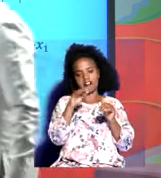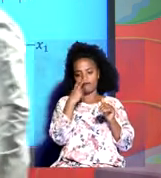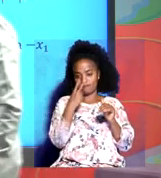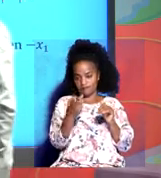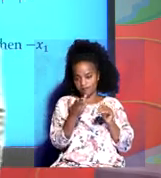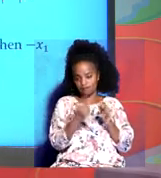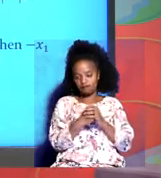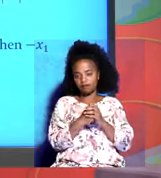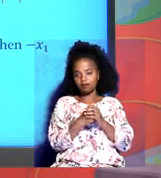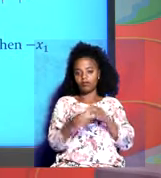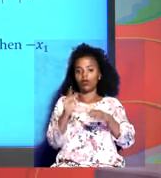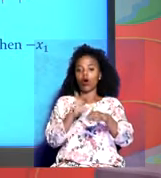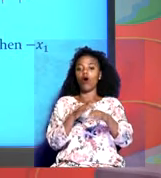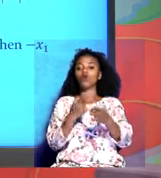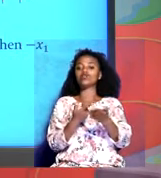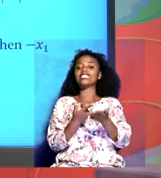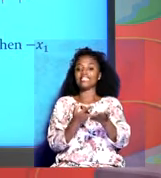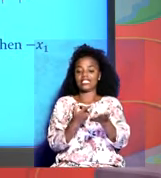range,